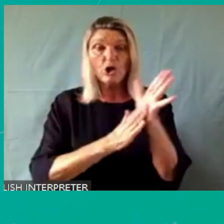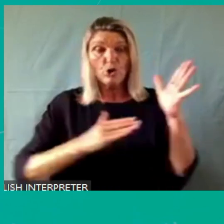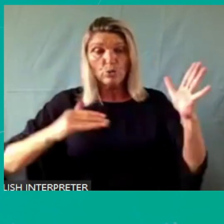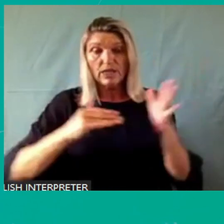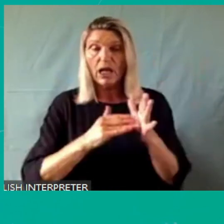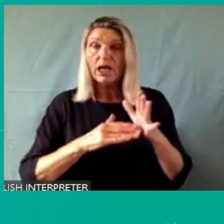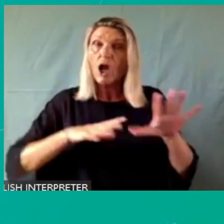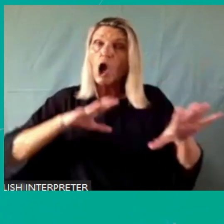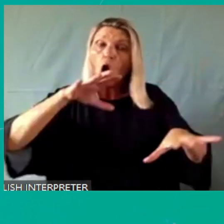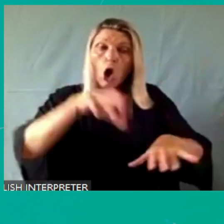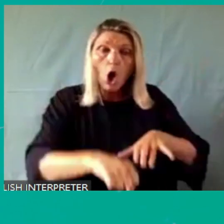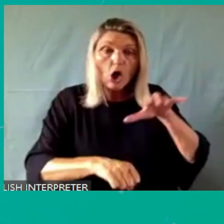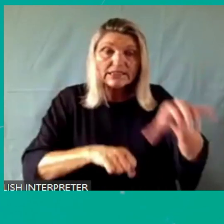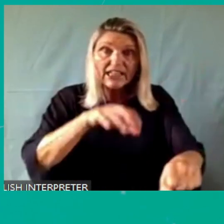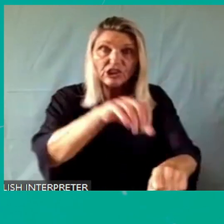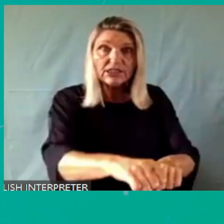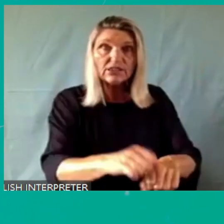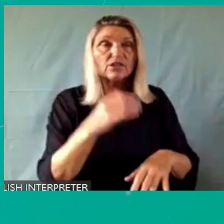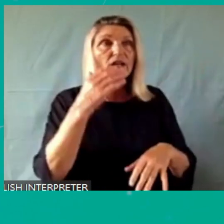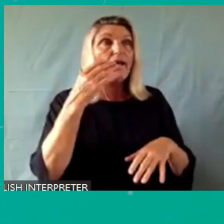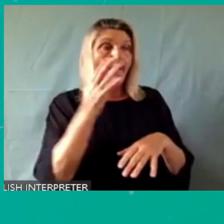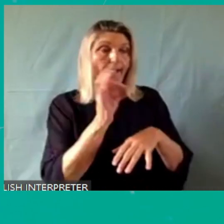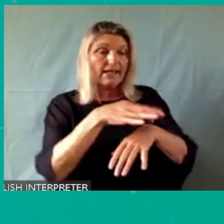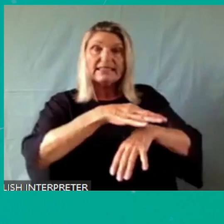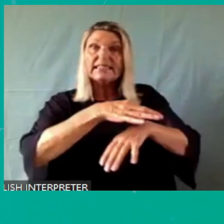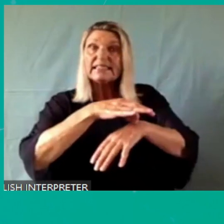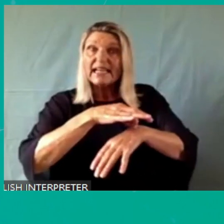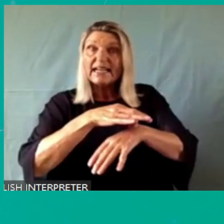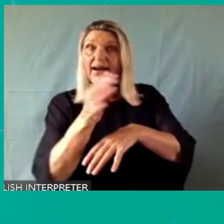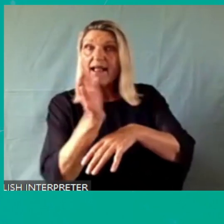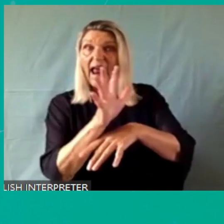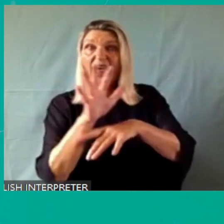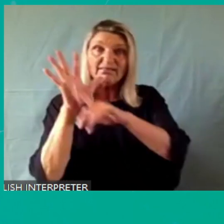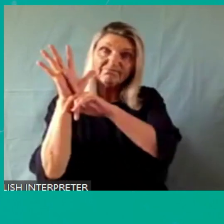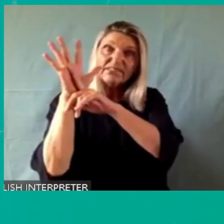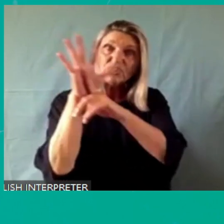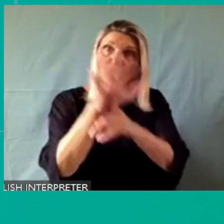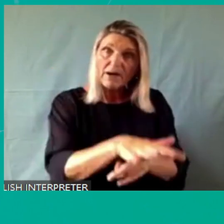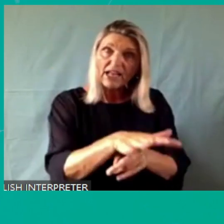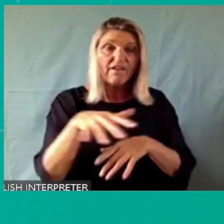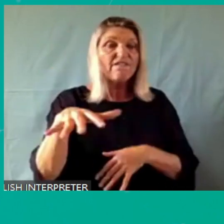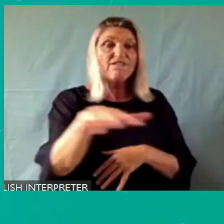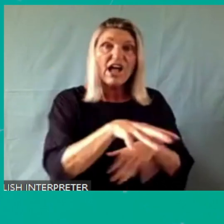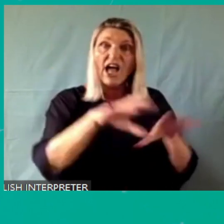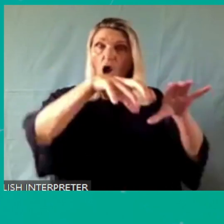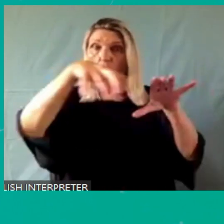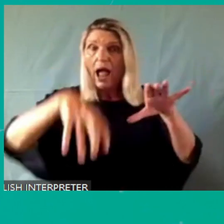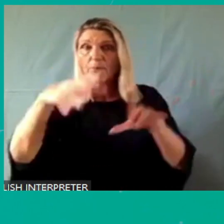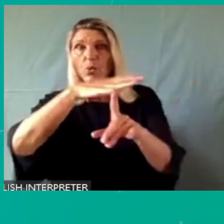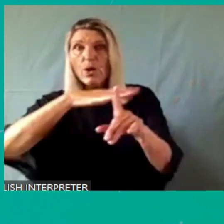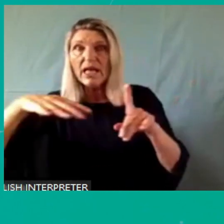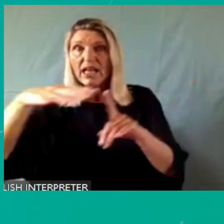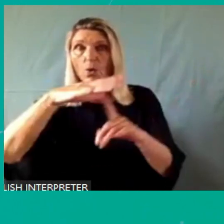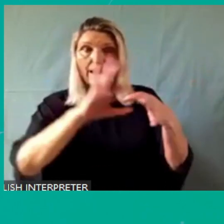trauma, racism, and the disconnection from whānau and whakapapa. Consequently,